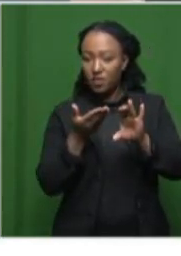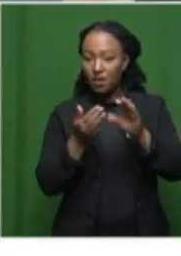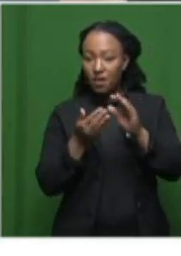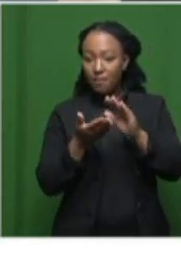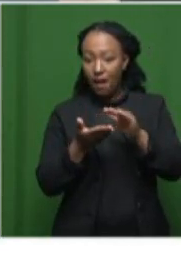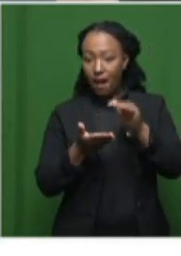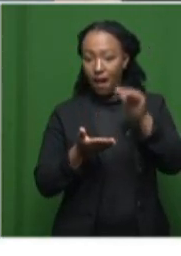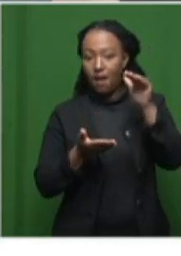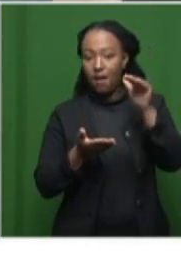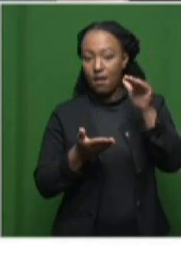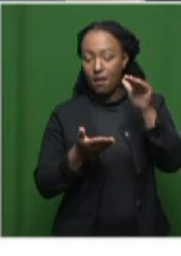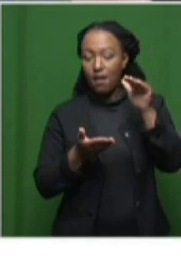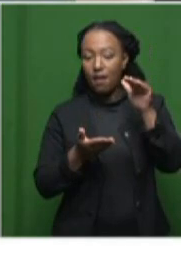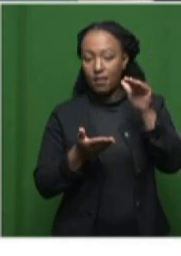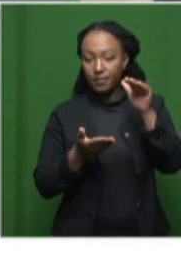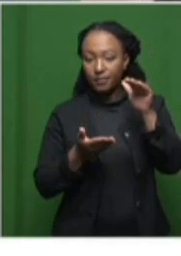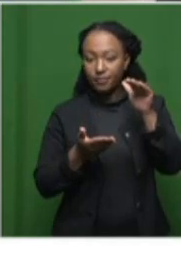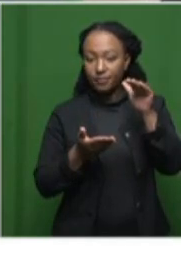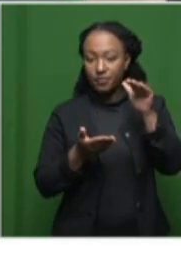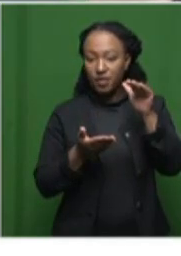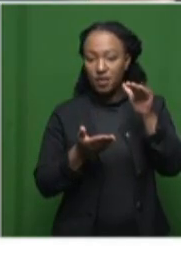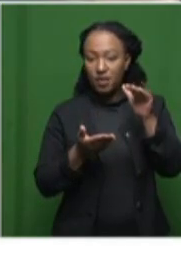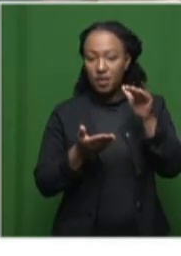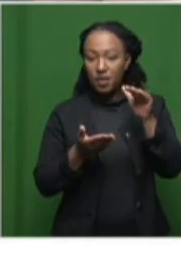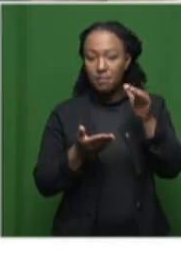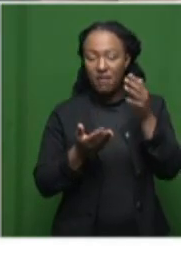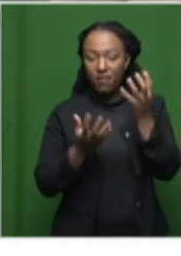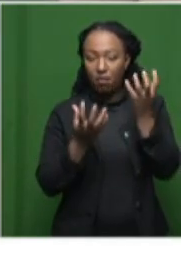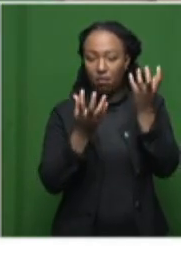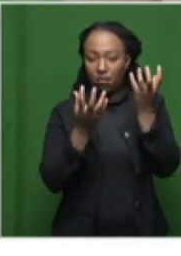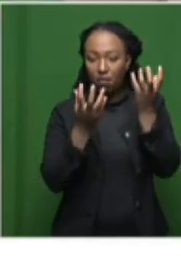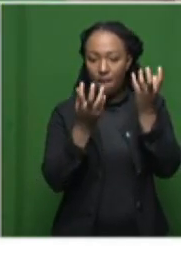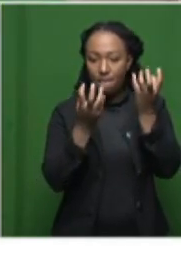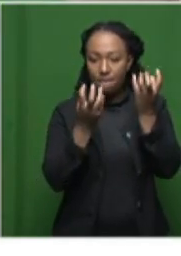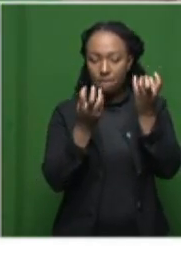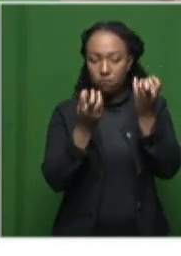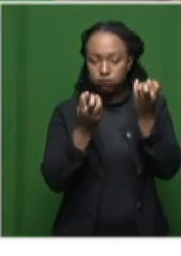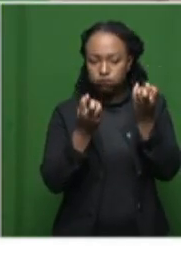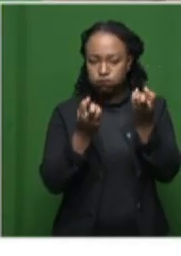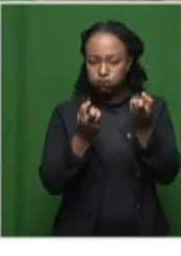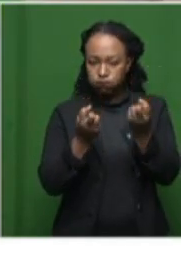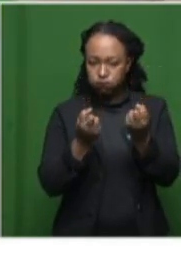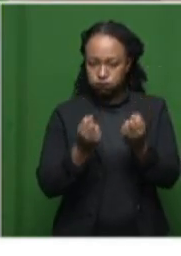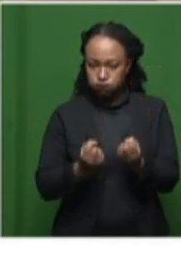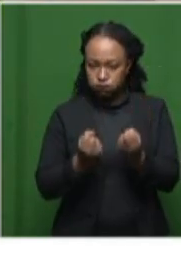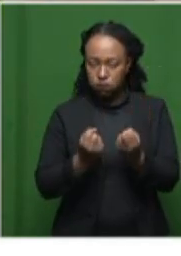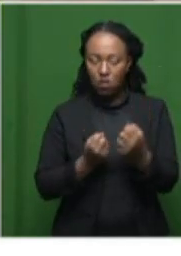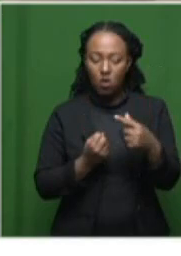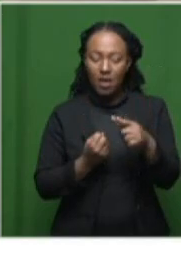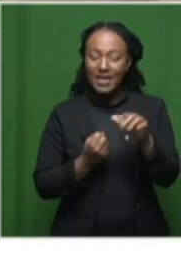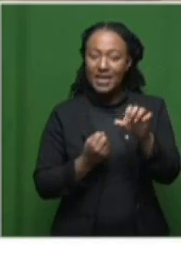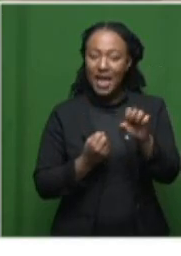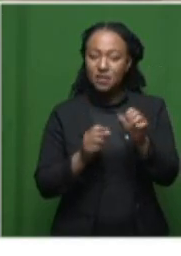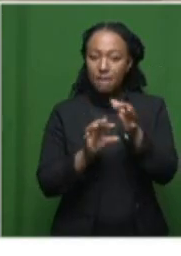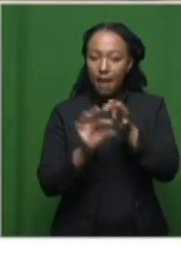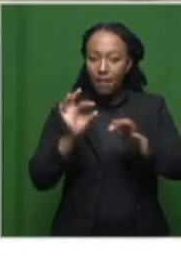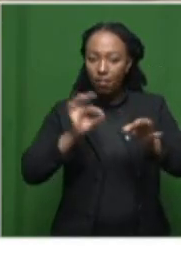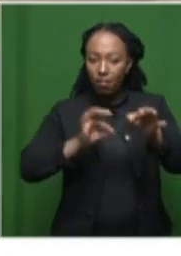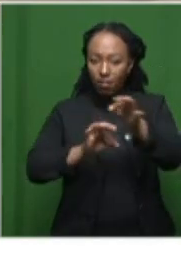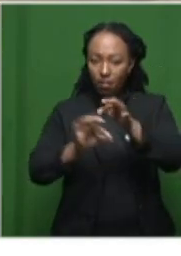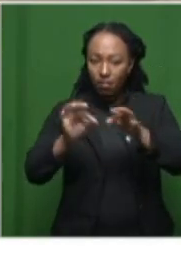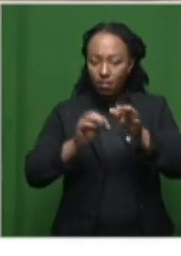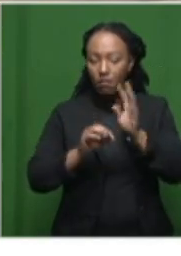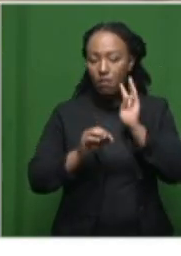Mm-hmm. That indicates that I've diffused gas bubbles into the water. And then that's where